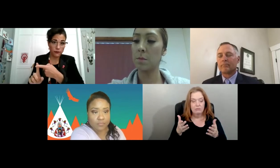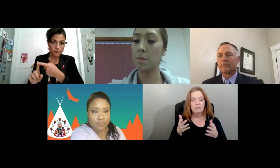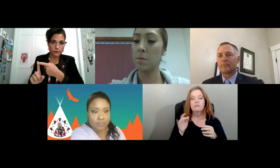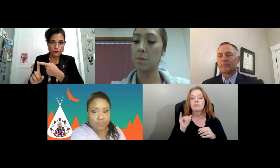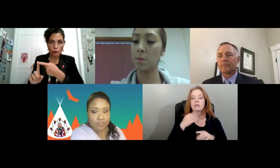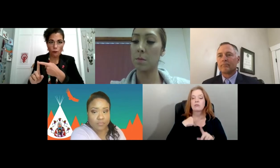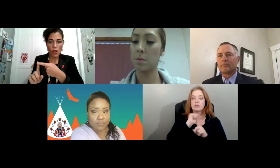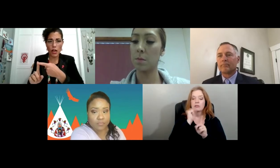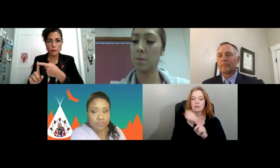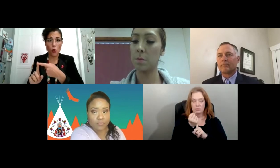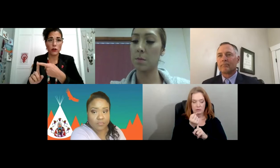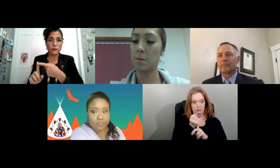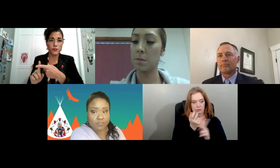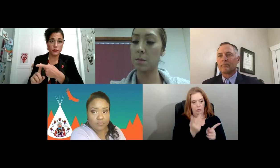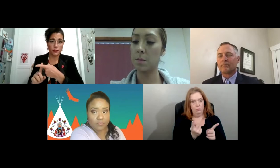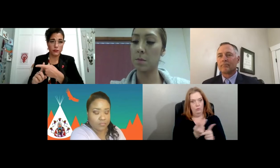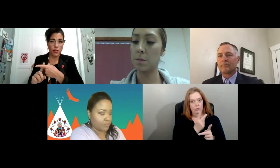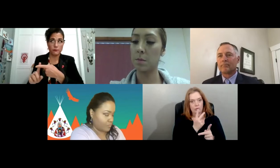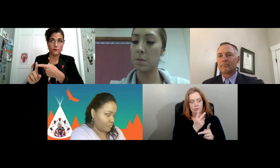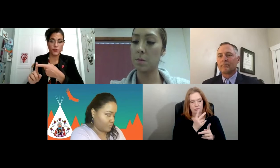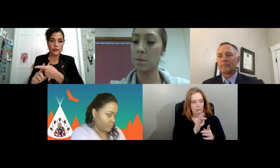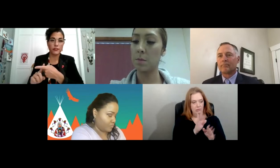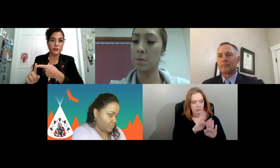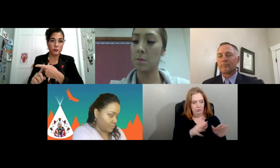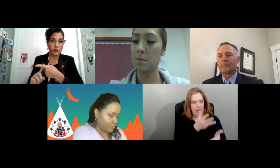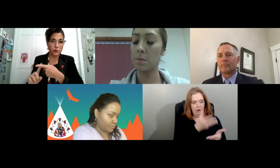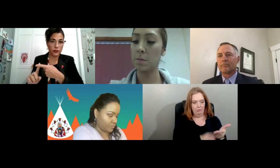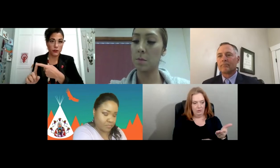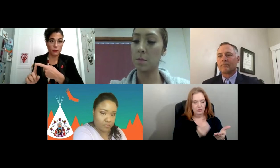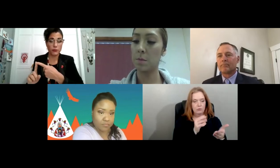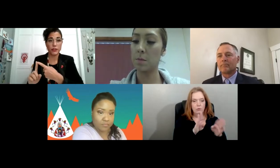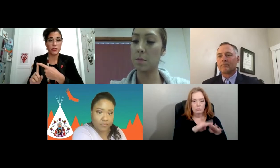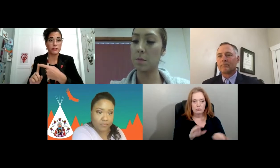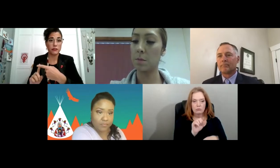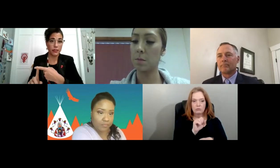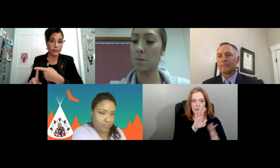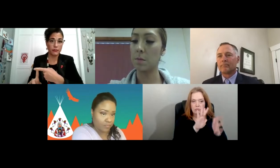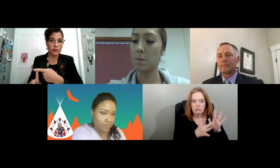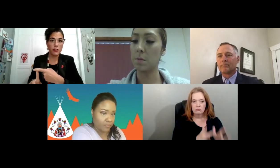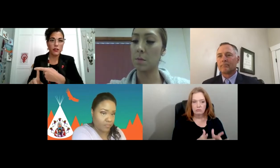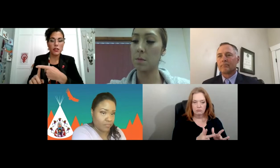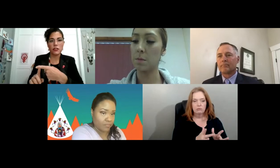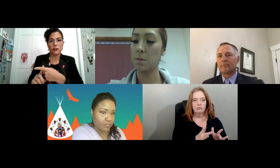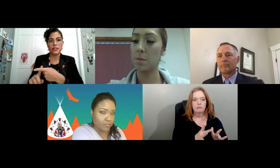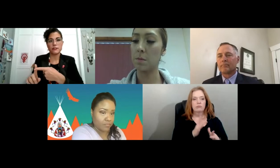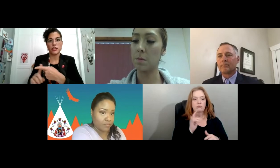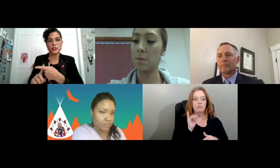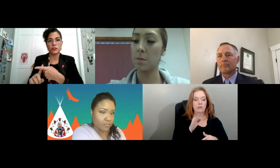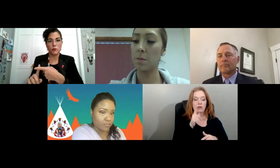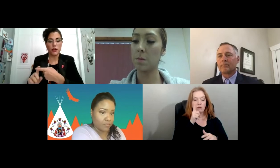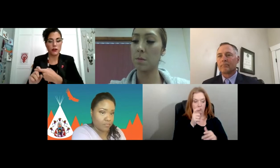particularly, or children, childhood sexual abuse where the perpetrator is a non-Indian. These